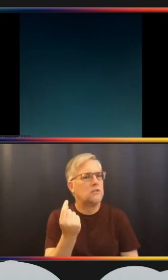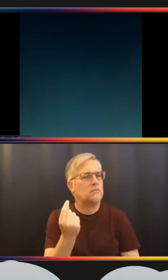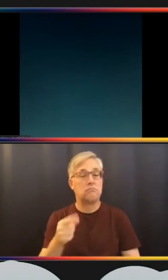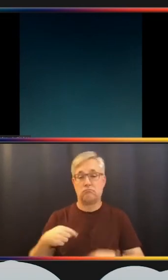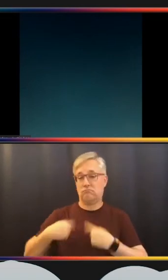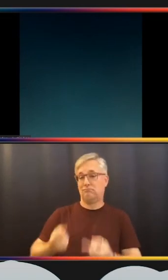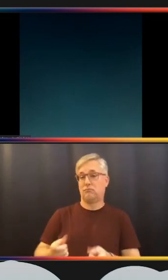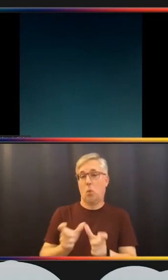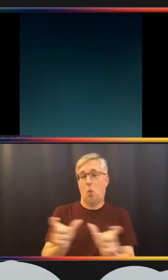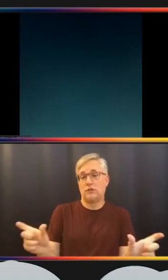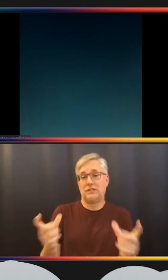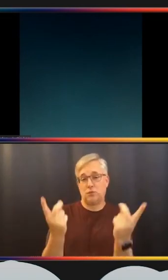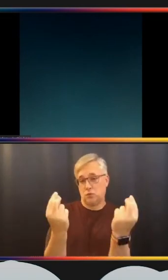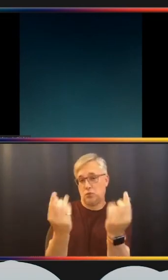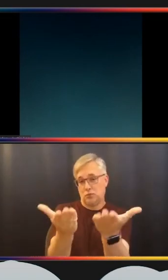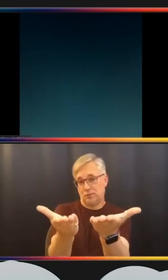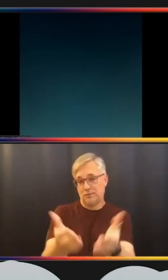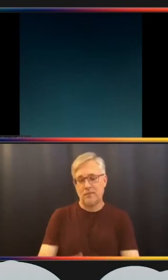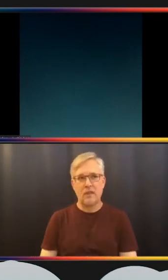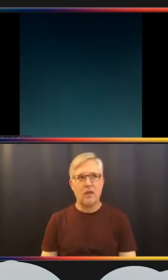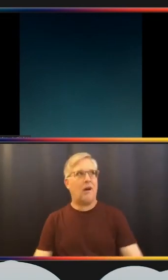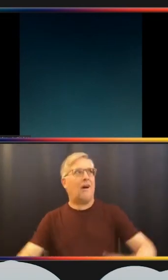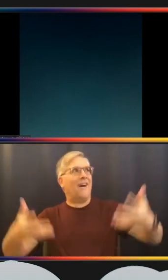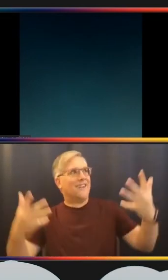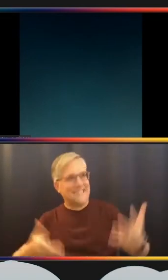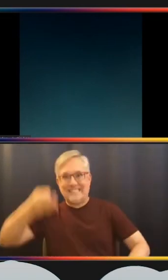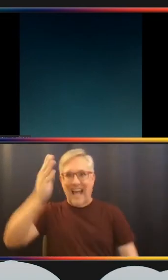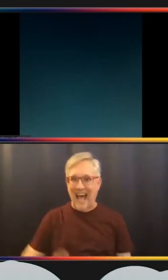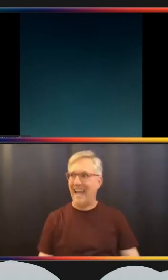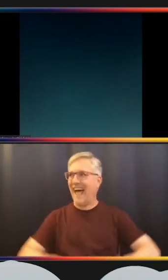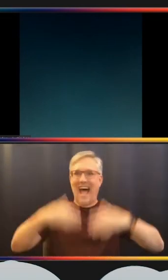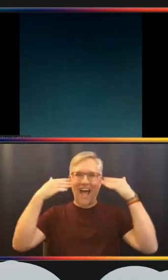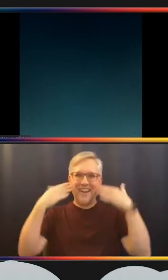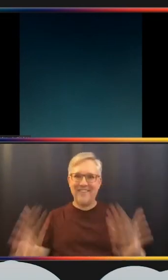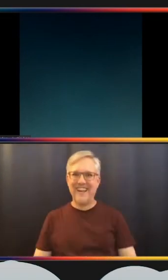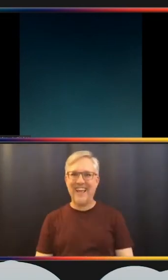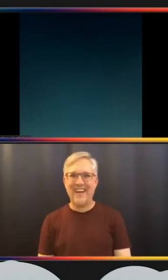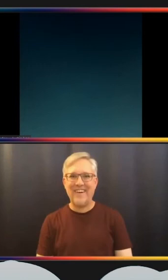quarantine? God, I don't know.